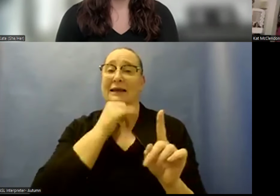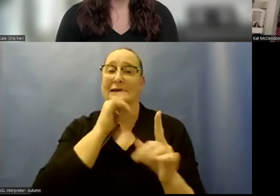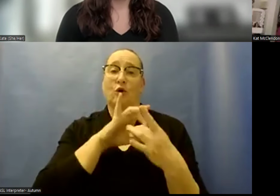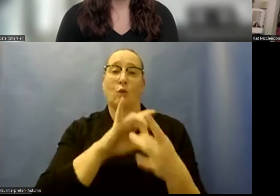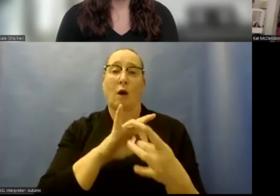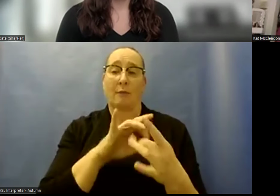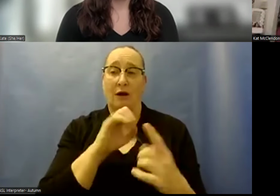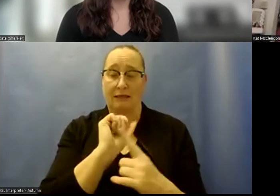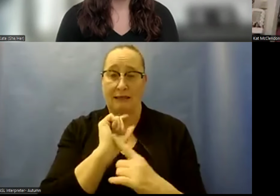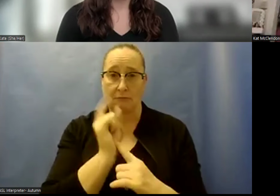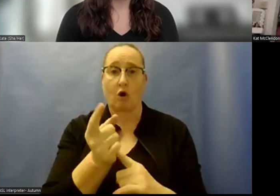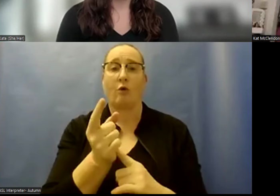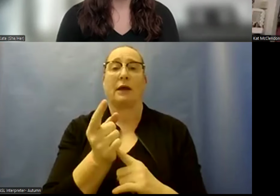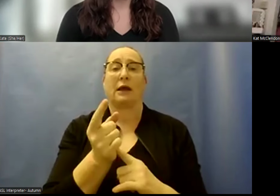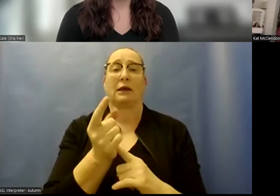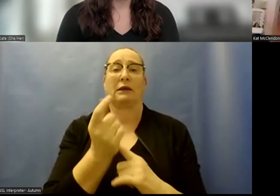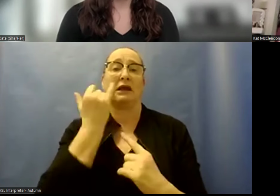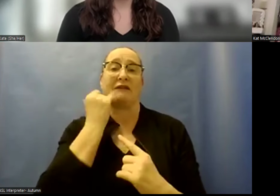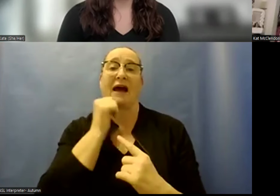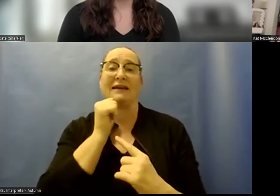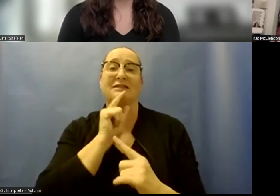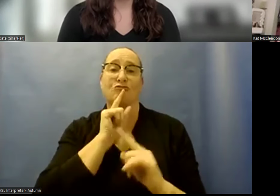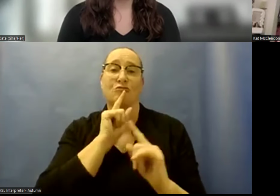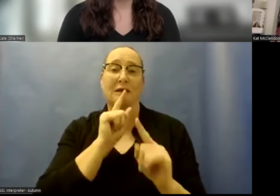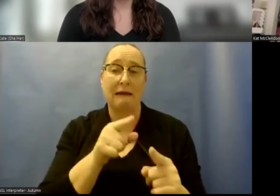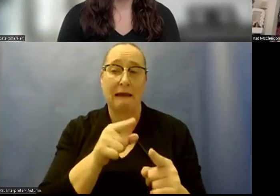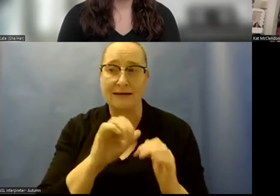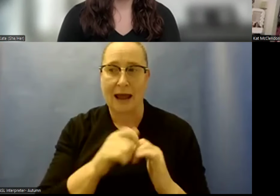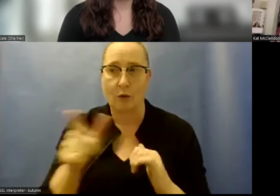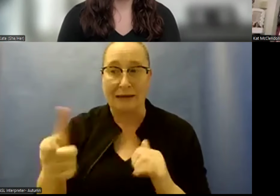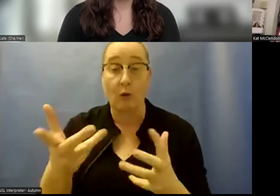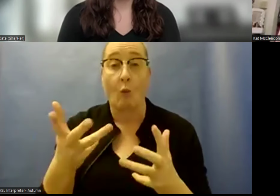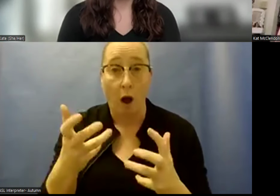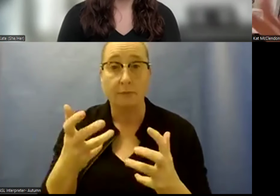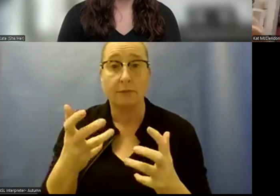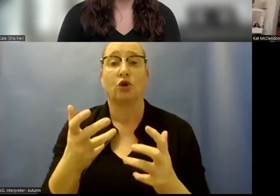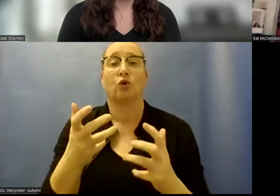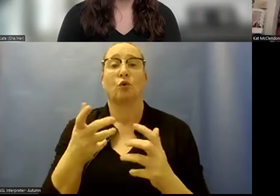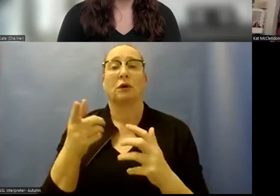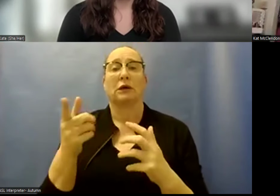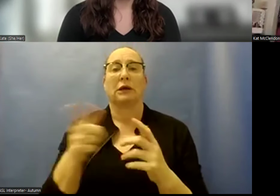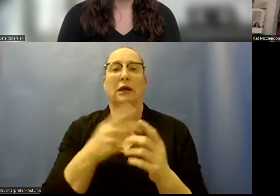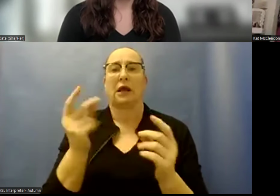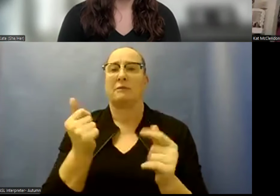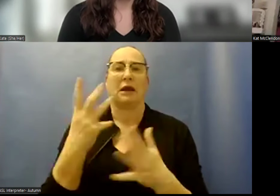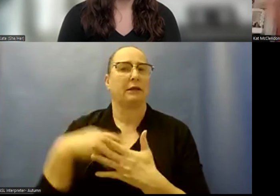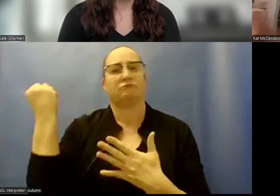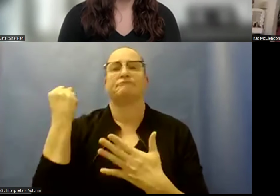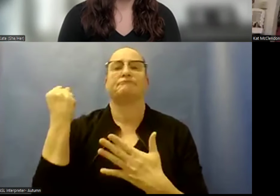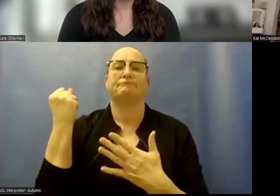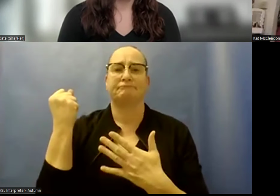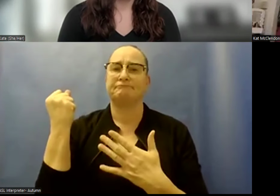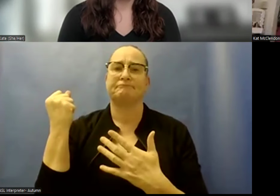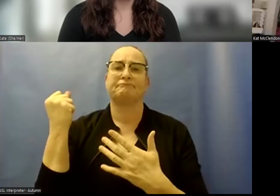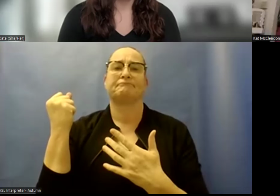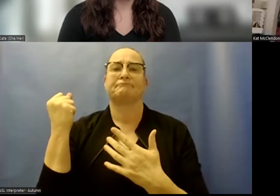that moment, and if I didn't react the way he wanted me to, he immediately took it back. He